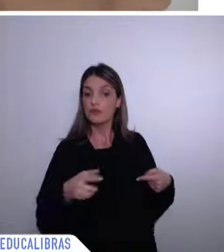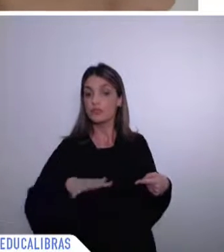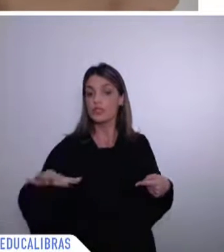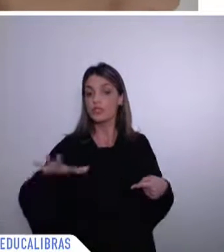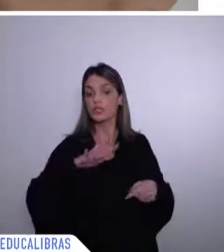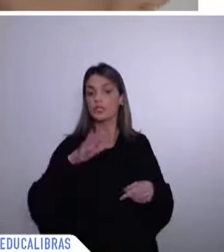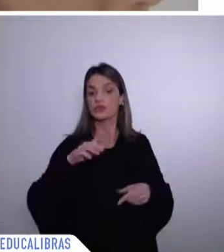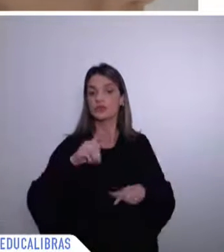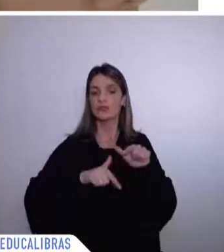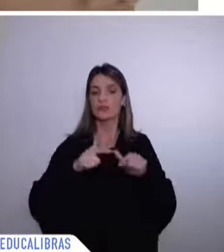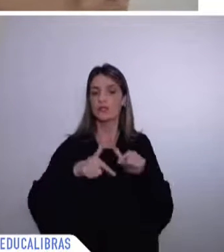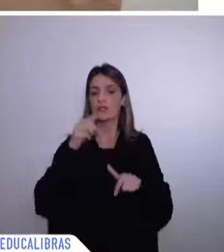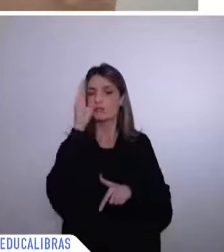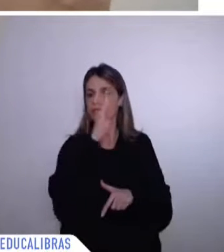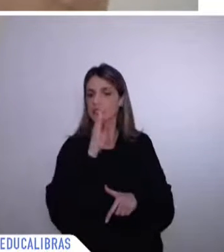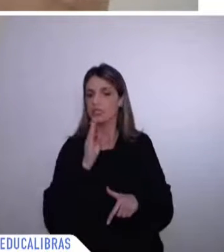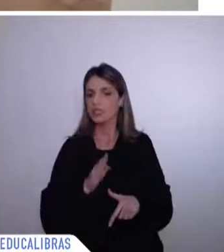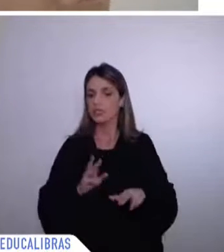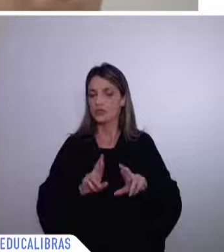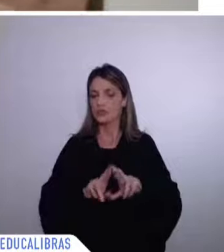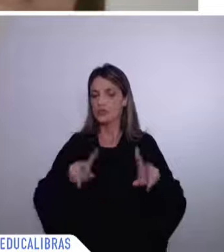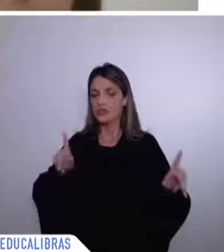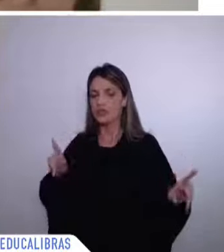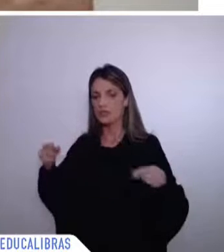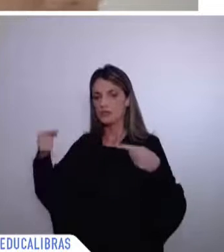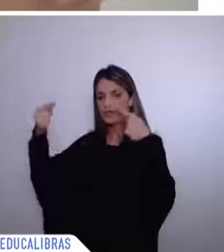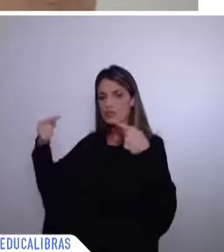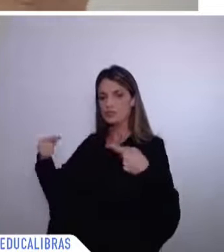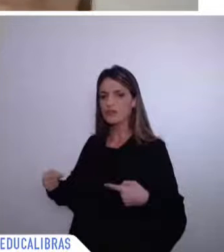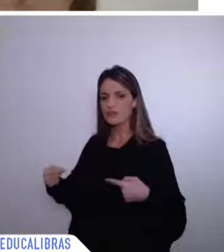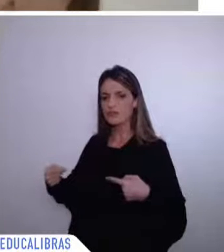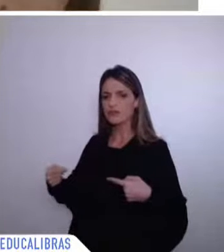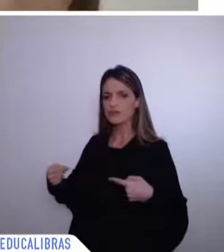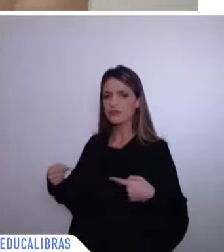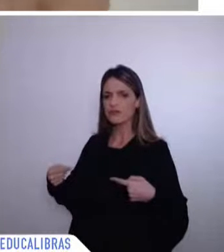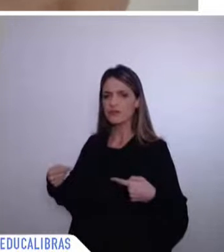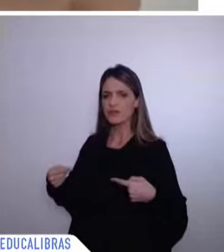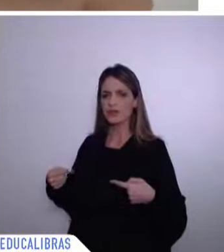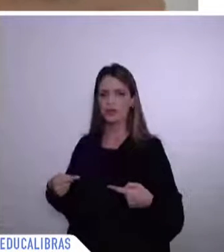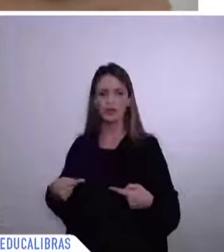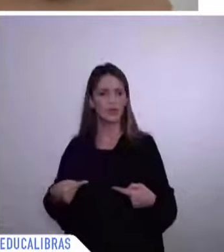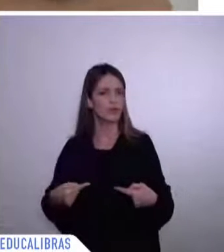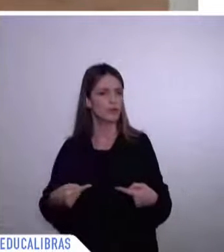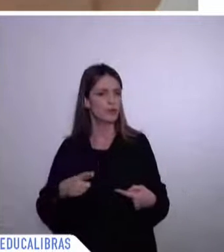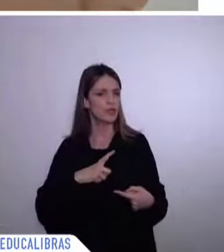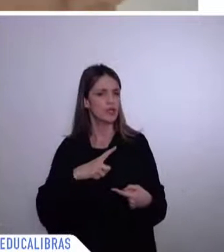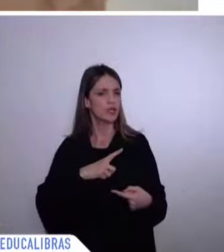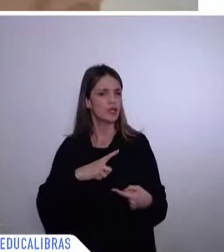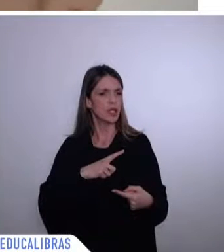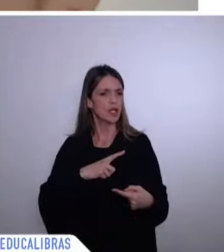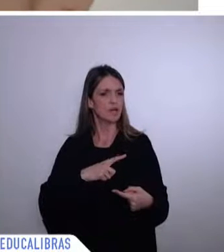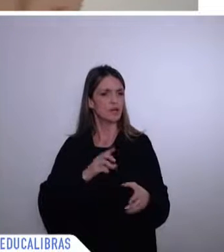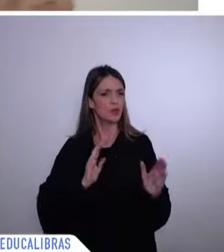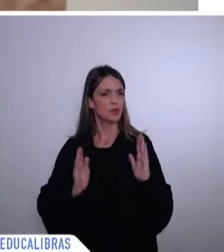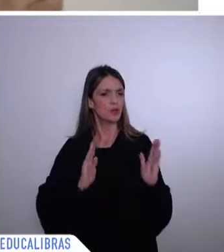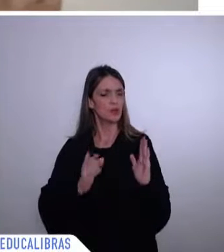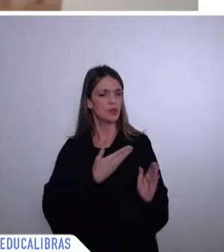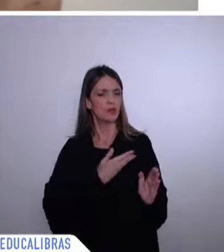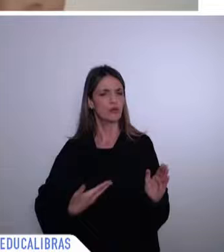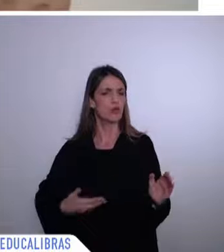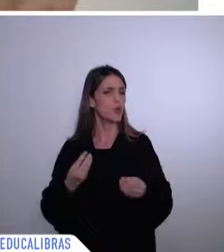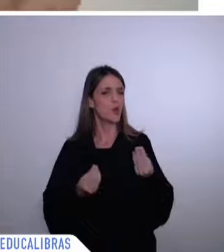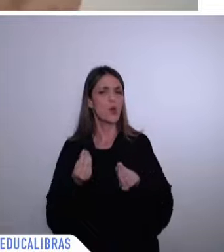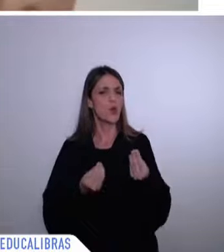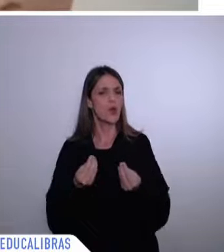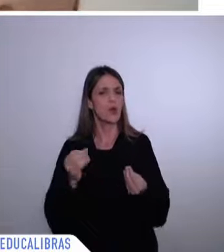We have some challenges that are unexpected in the Brazilian market, at least different from the ones that